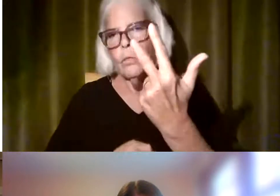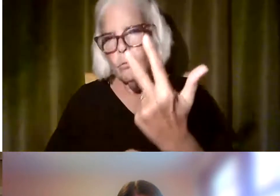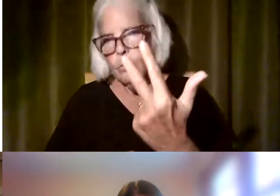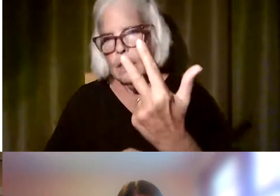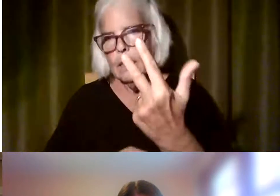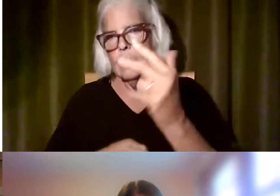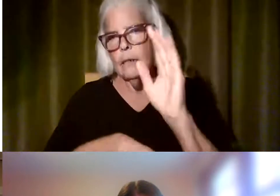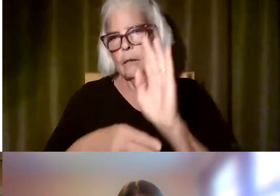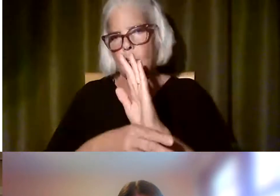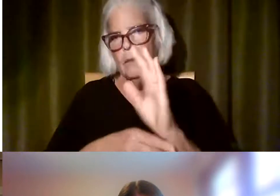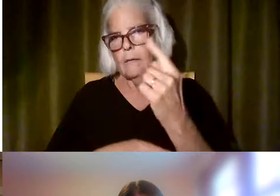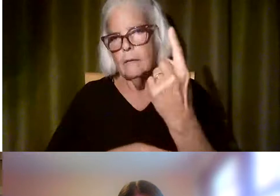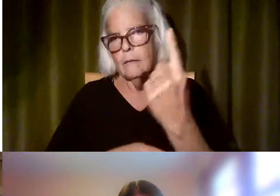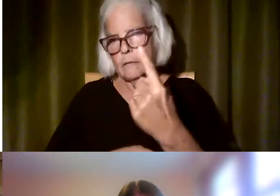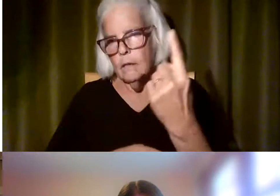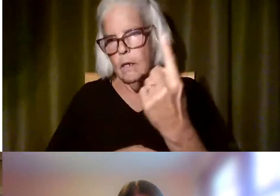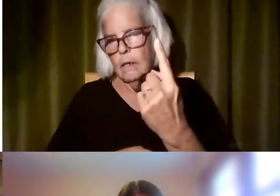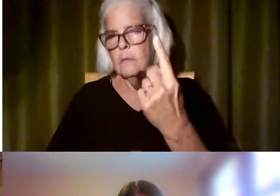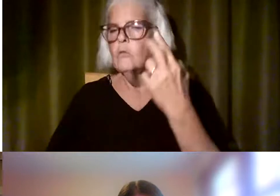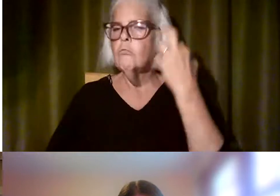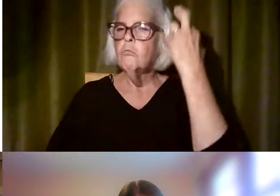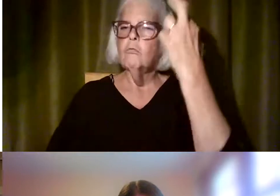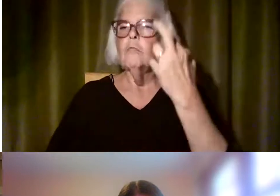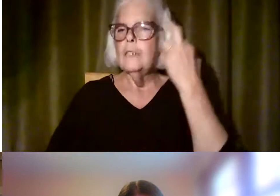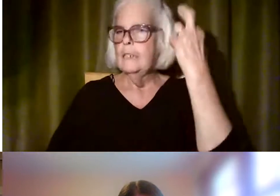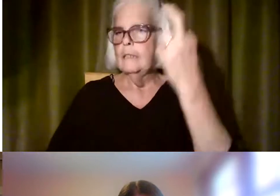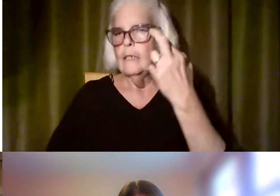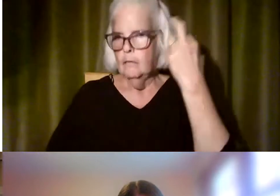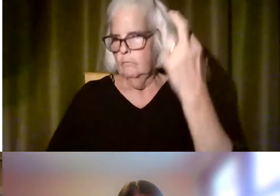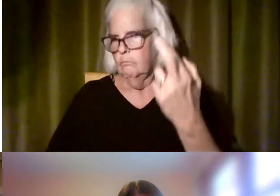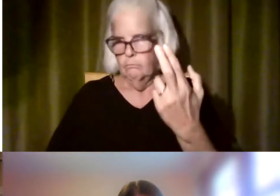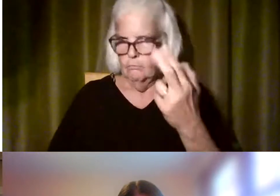other programs, the state has worked with hospitals